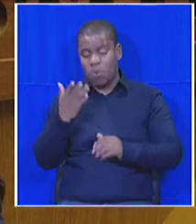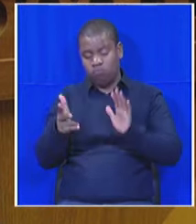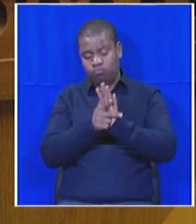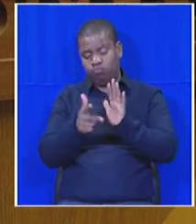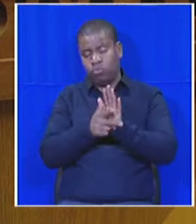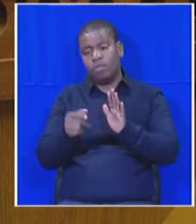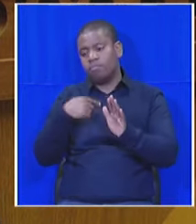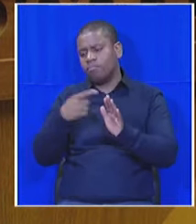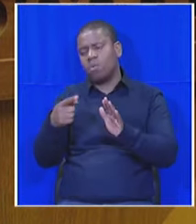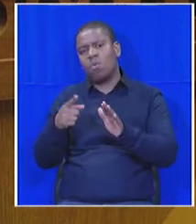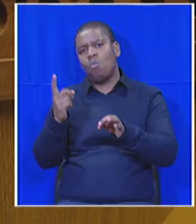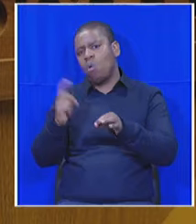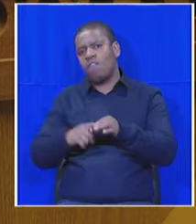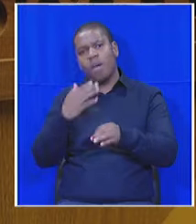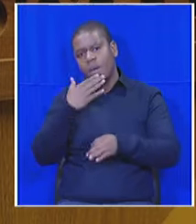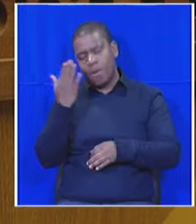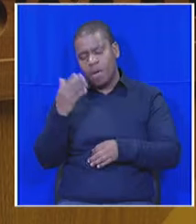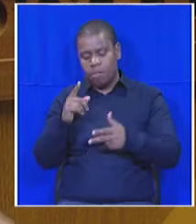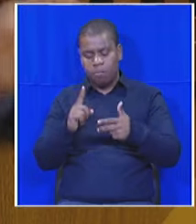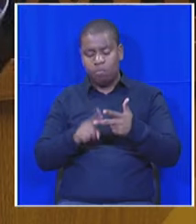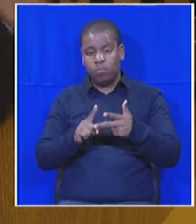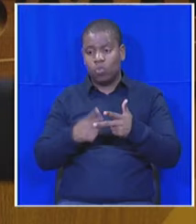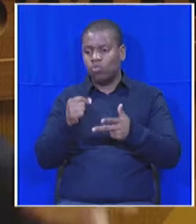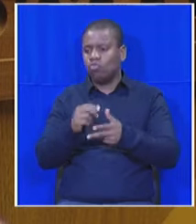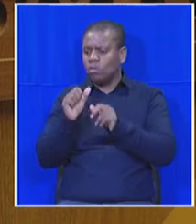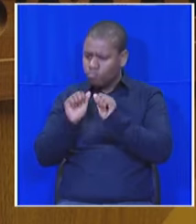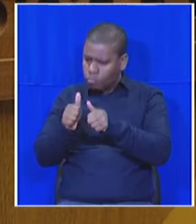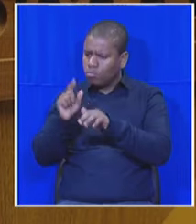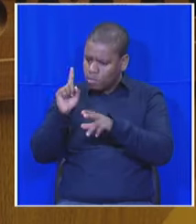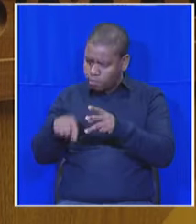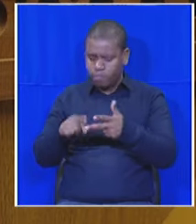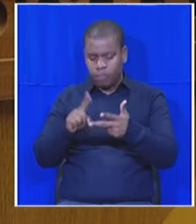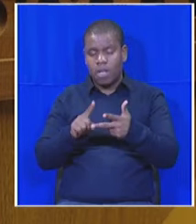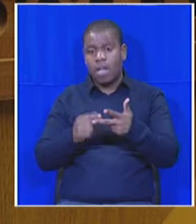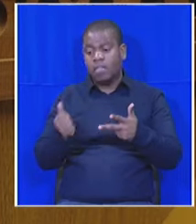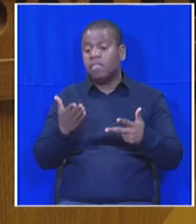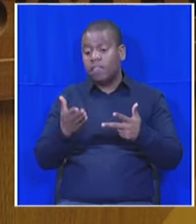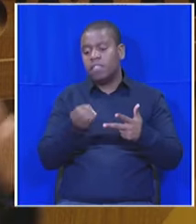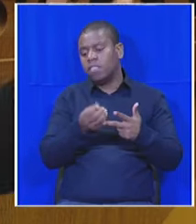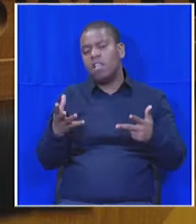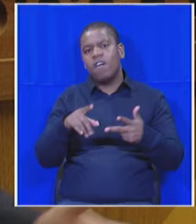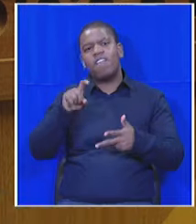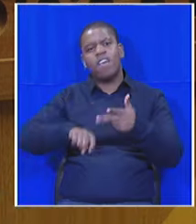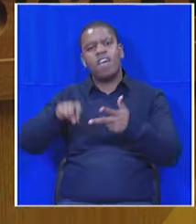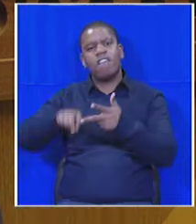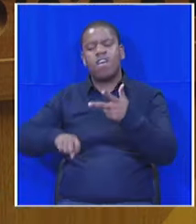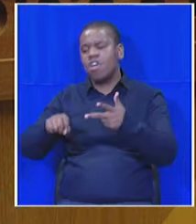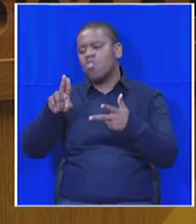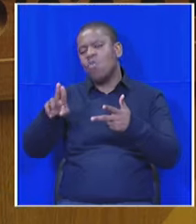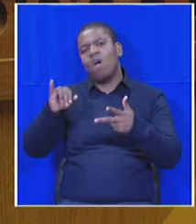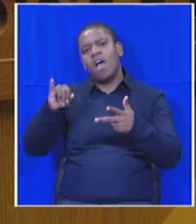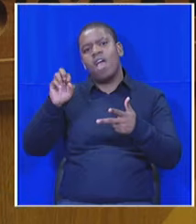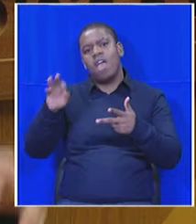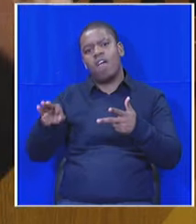union, but number one has insisted that it gets registered. Number three, the service delivery failure at the UIF fund